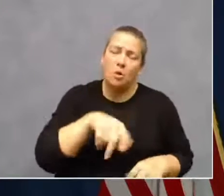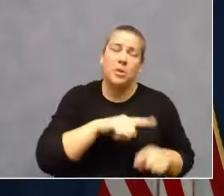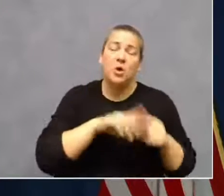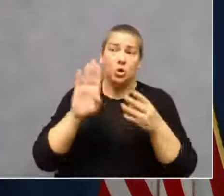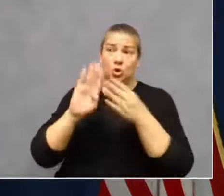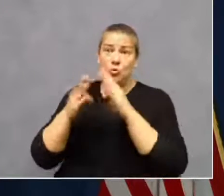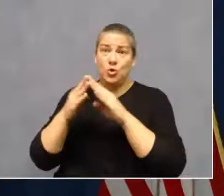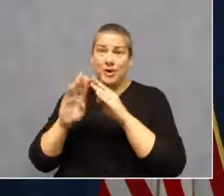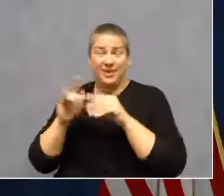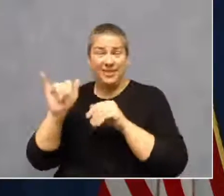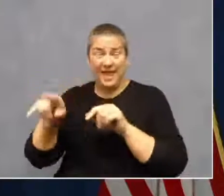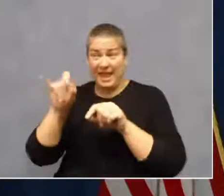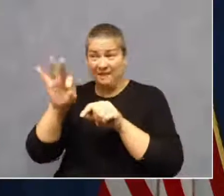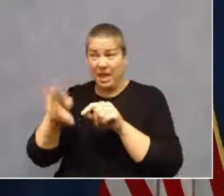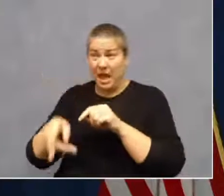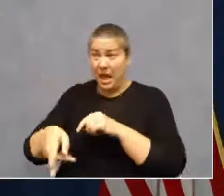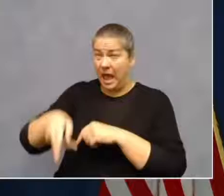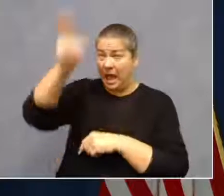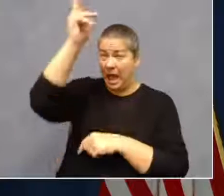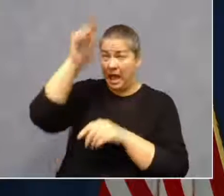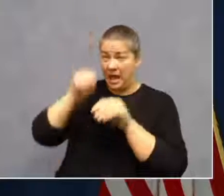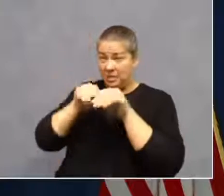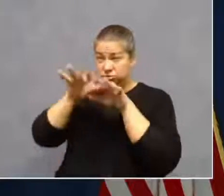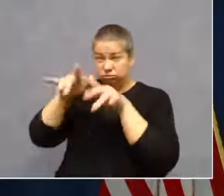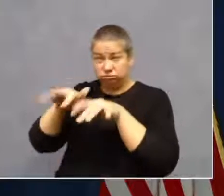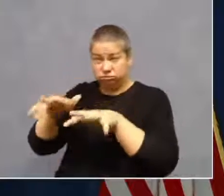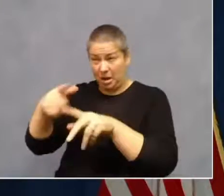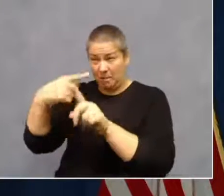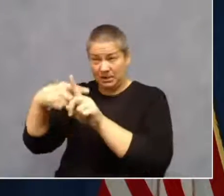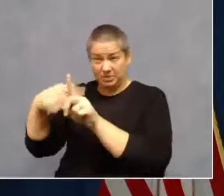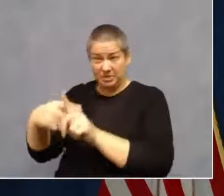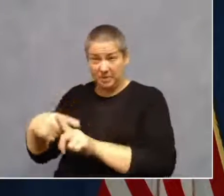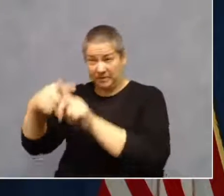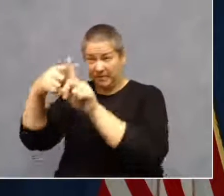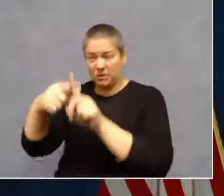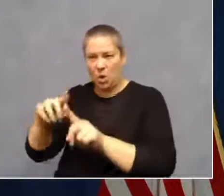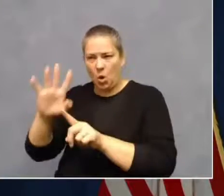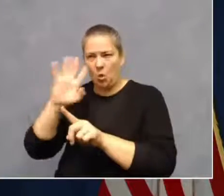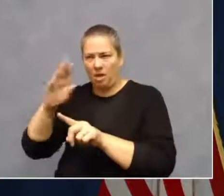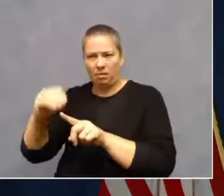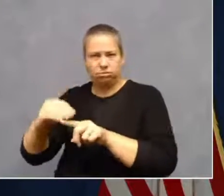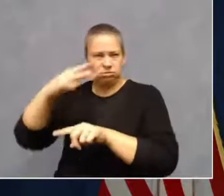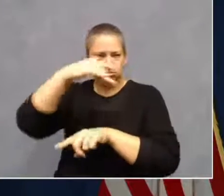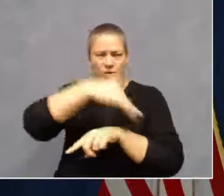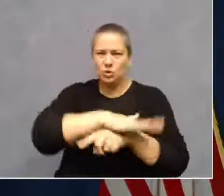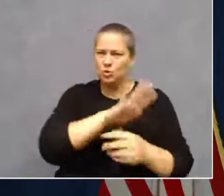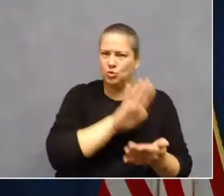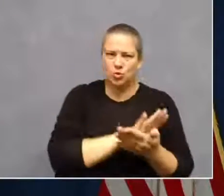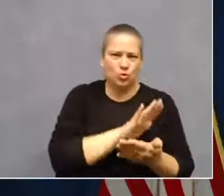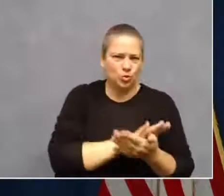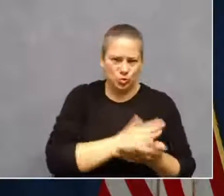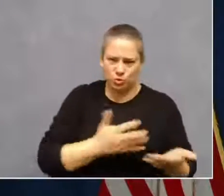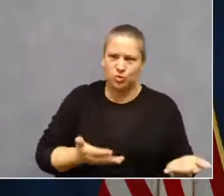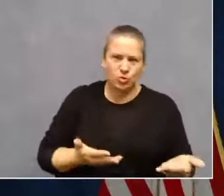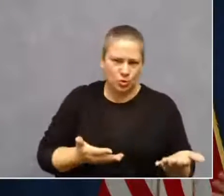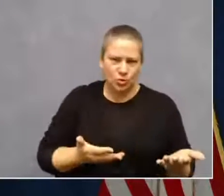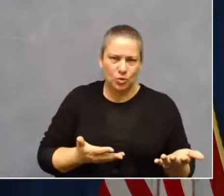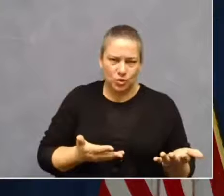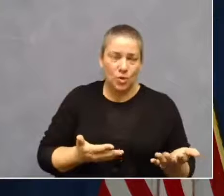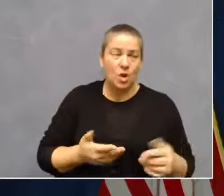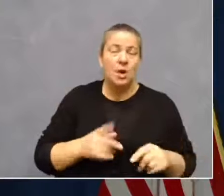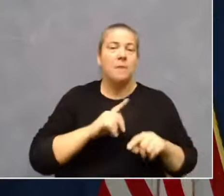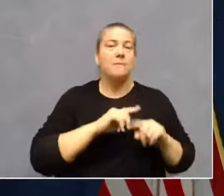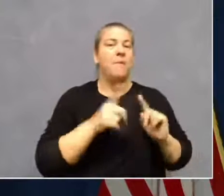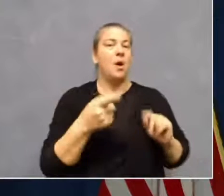high that it's going to get in the schools unless we can lessen it on the community. But we don't see school spread driving the